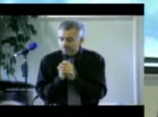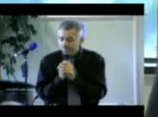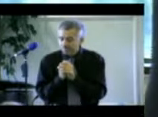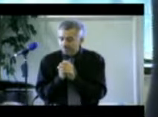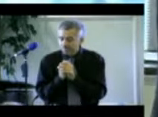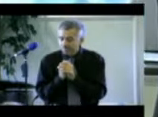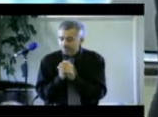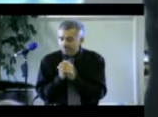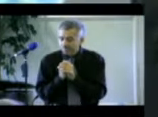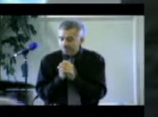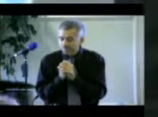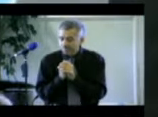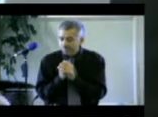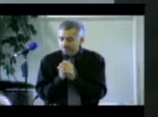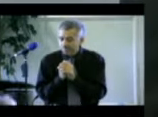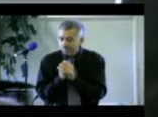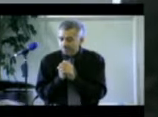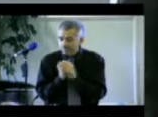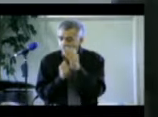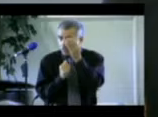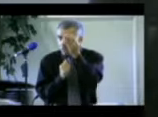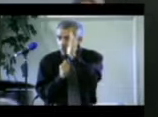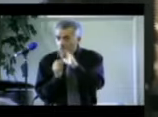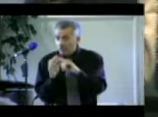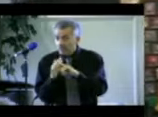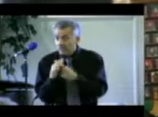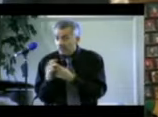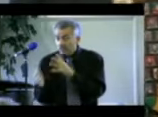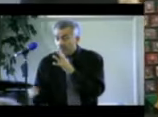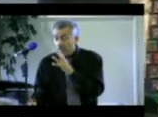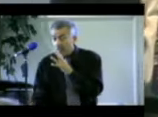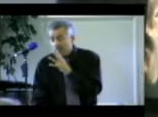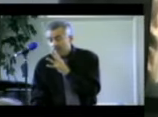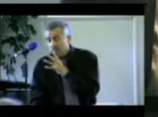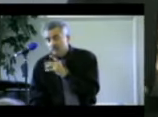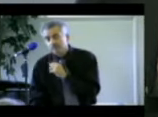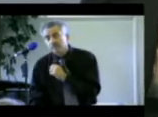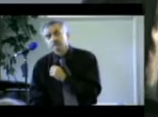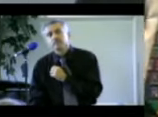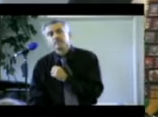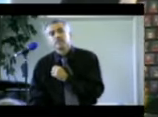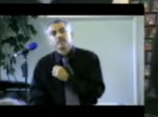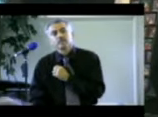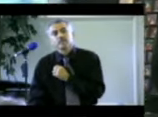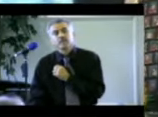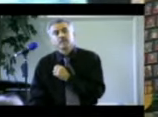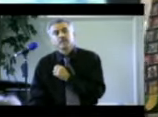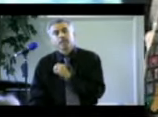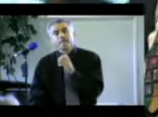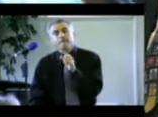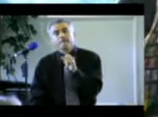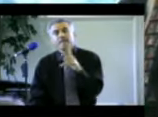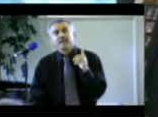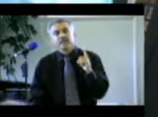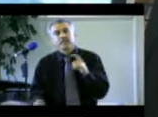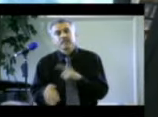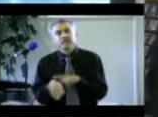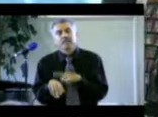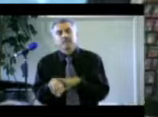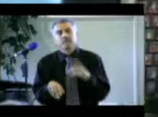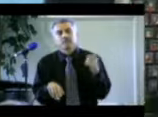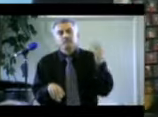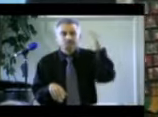And God begins to talk to Moses and says, "Now. You know, back there, I know about you